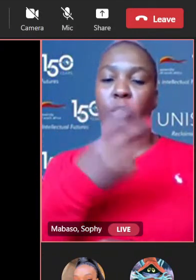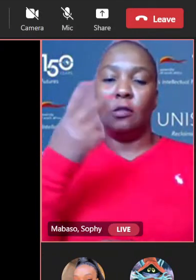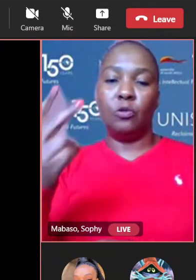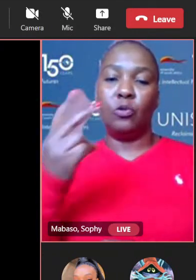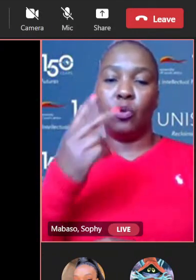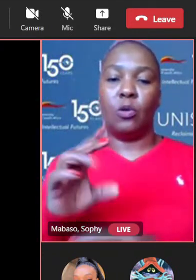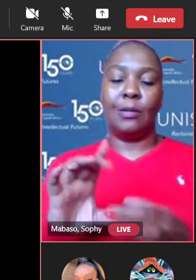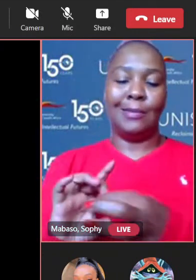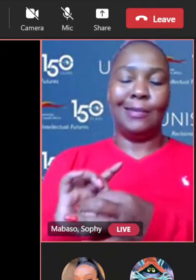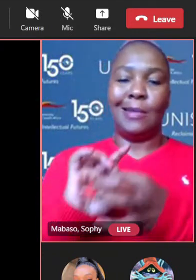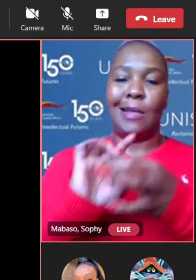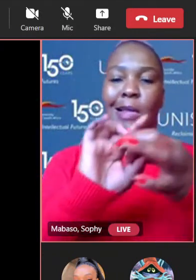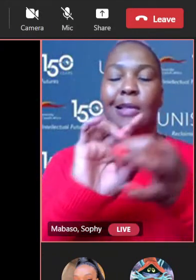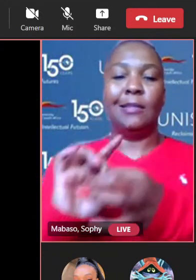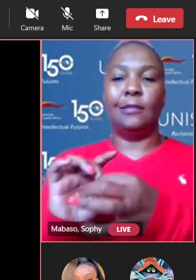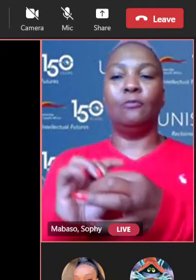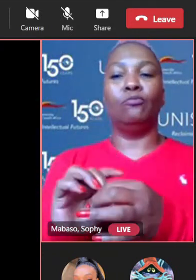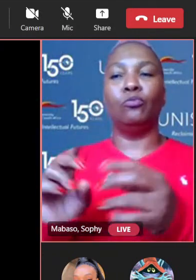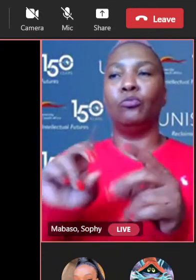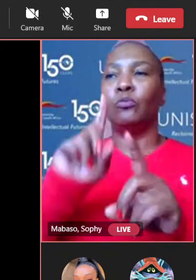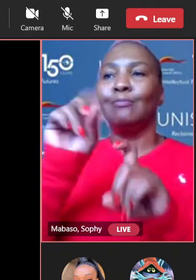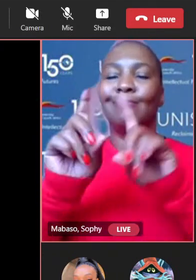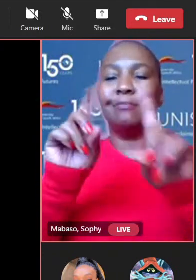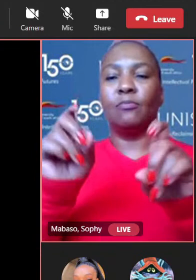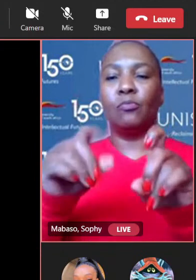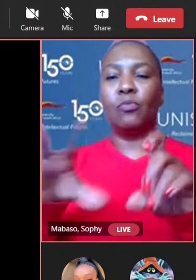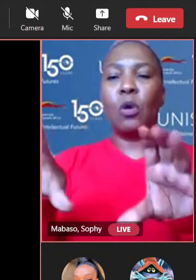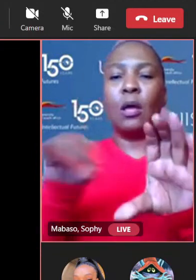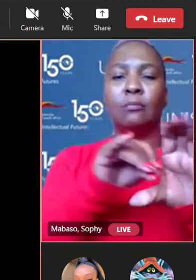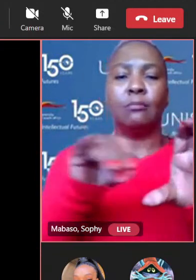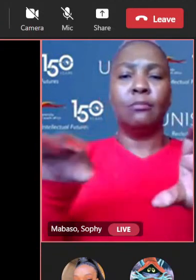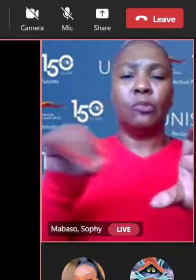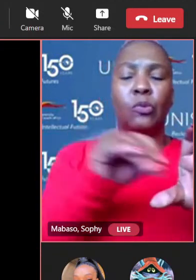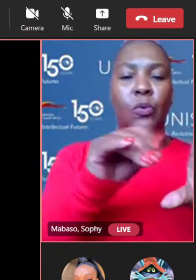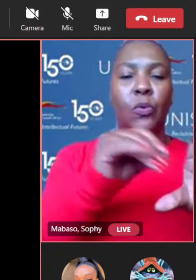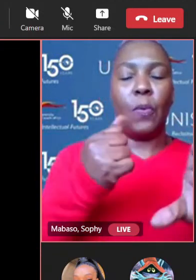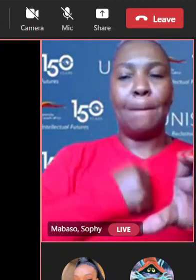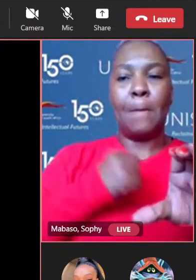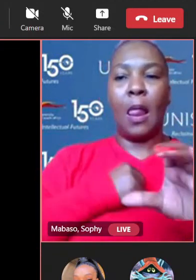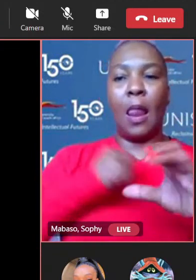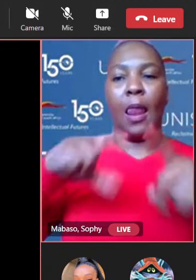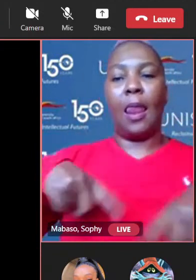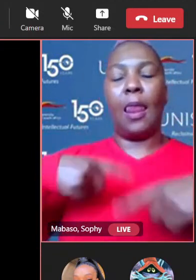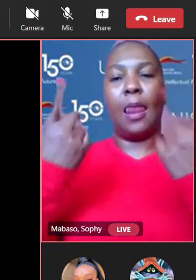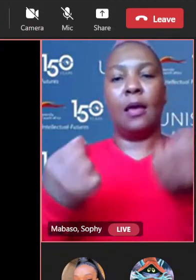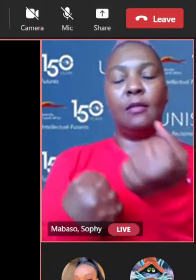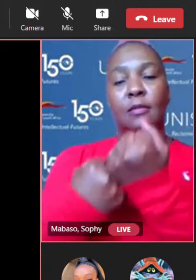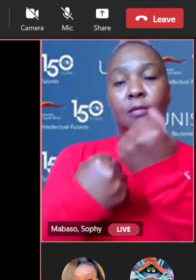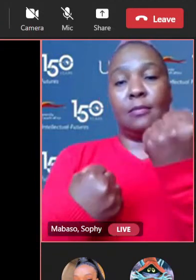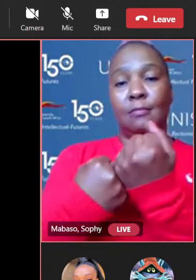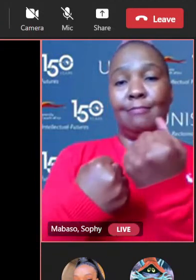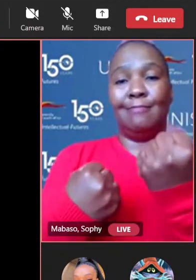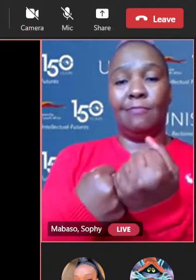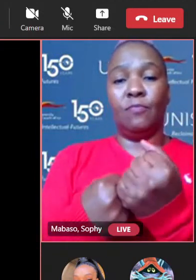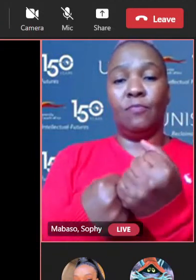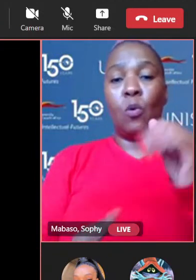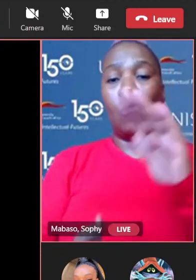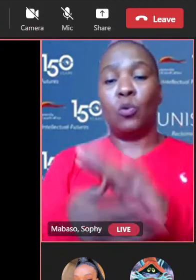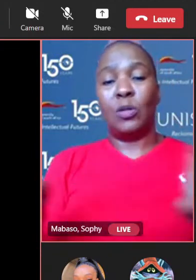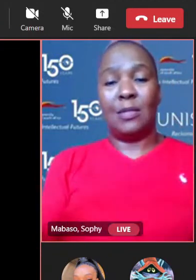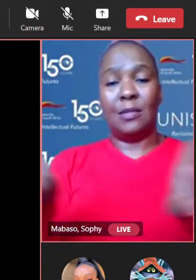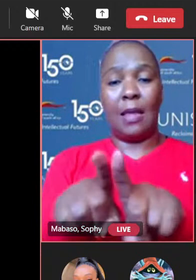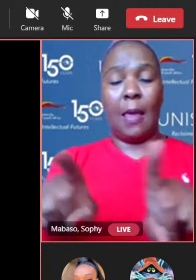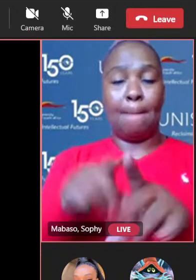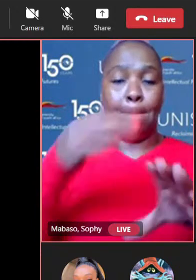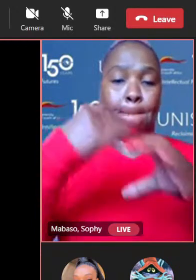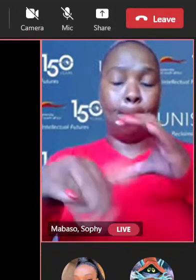module-related inquiries that are coming here, and your My Life support goes into this mailbox. We also have